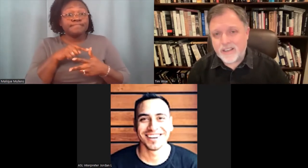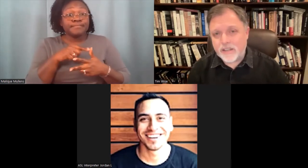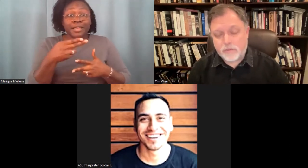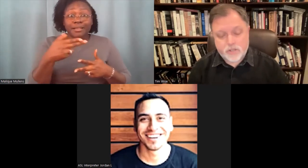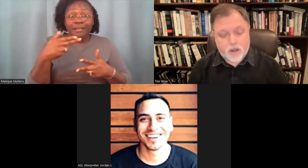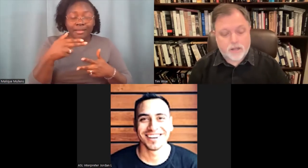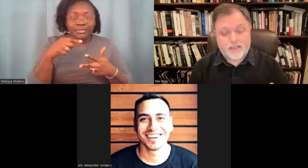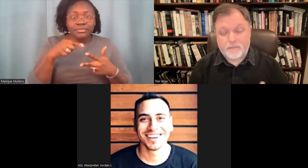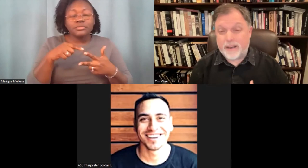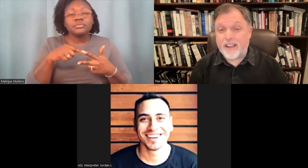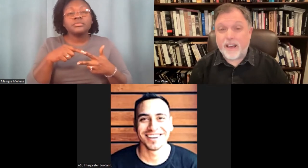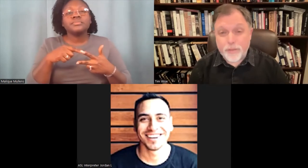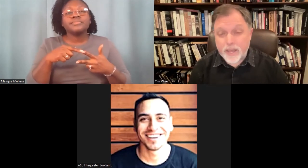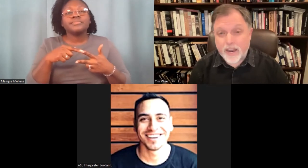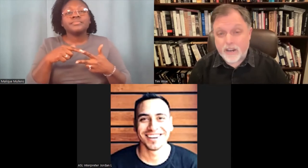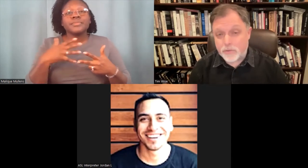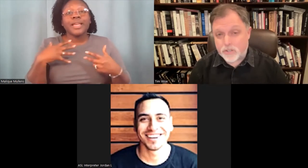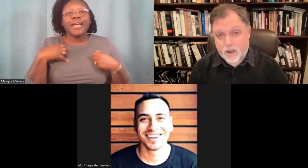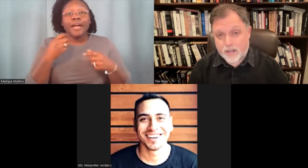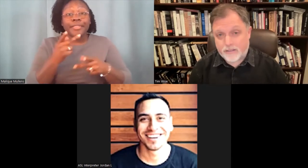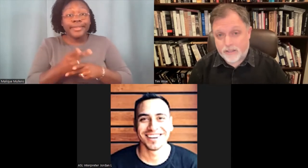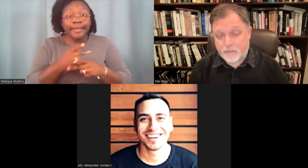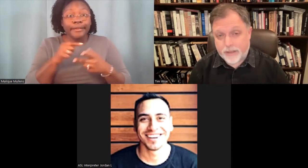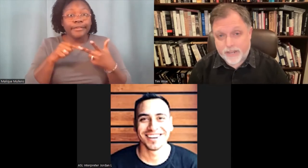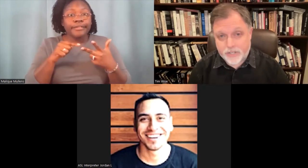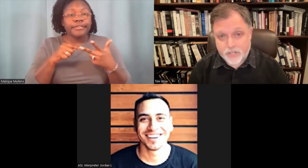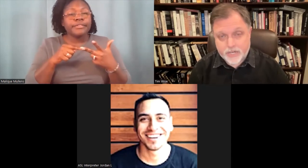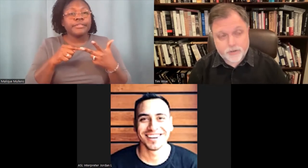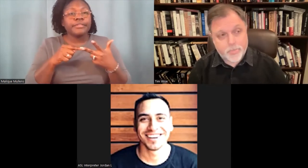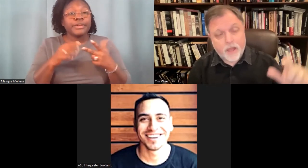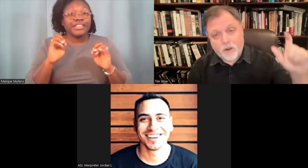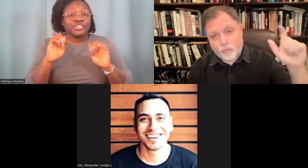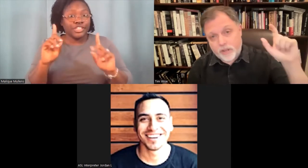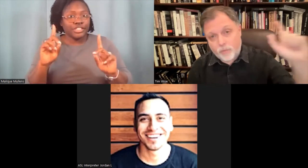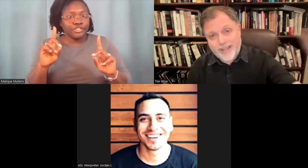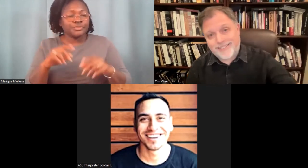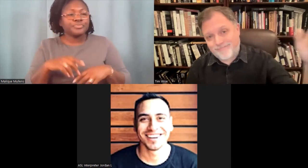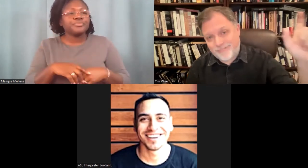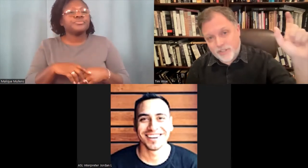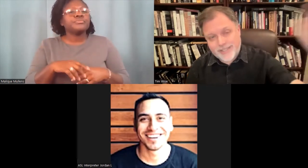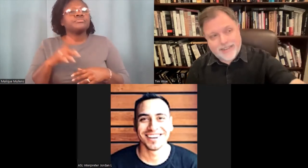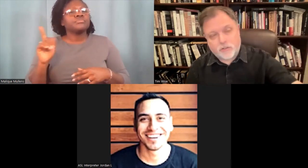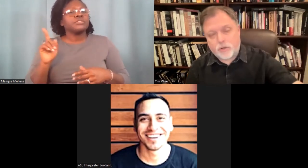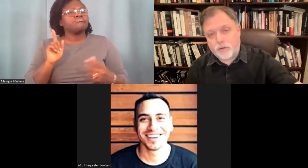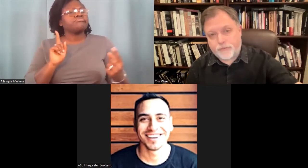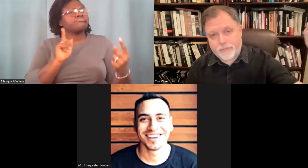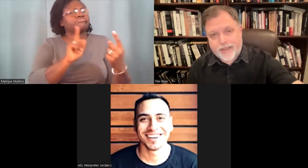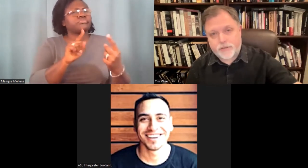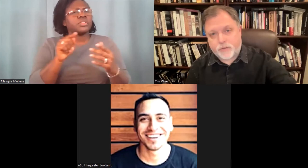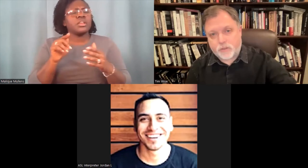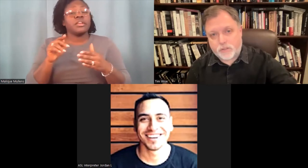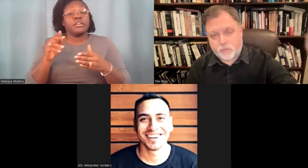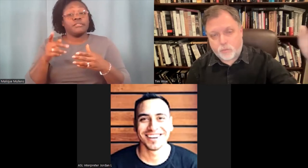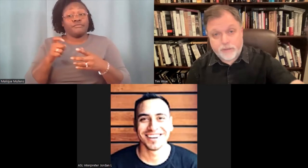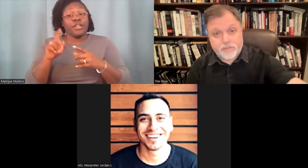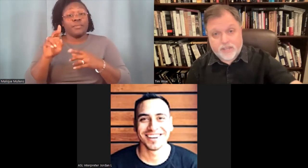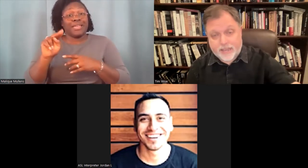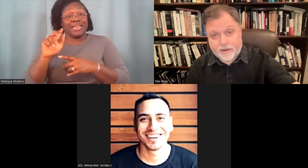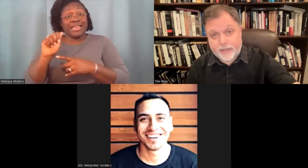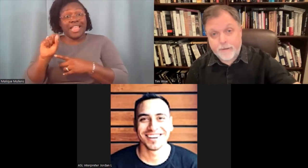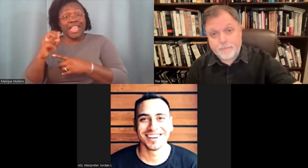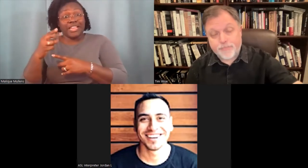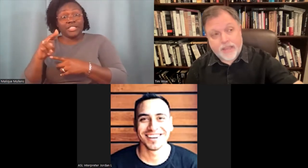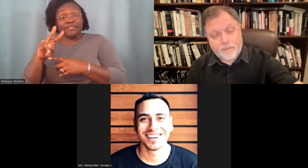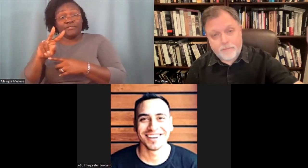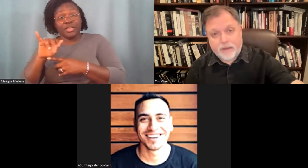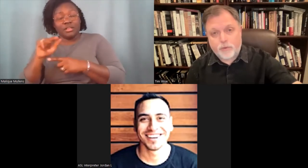guns, he was talking to them about healthcare, and he was talking to them about education. When he went just down the road from Nashville to Williamson